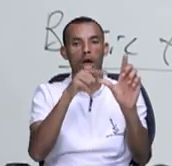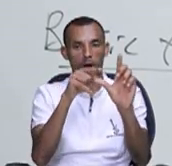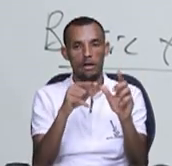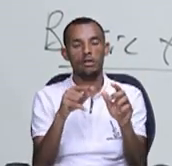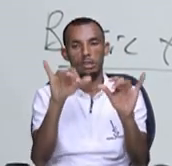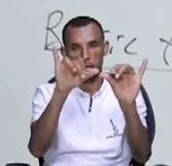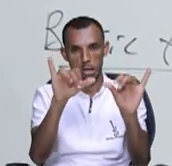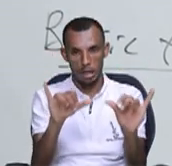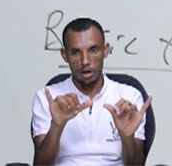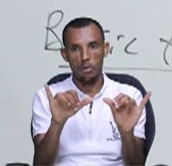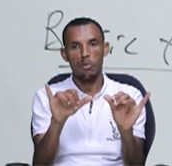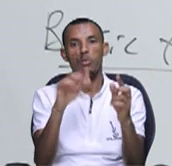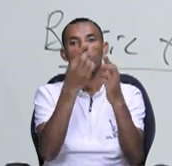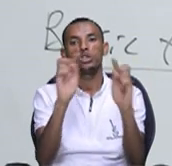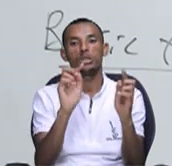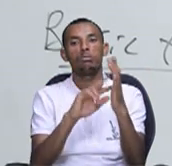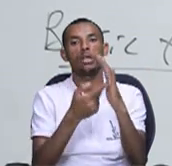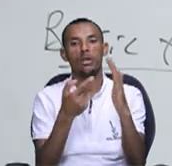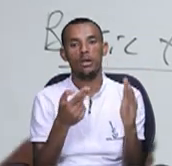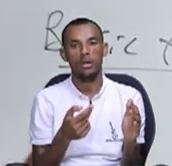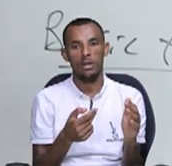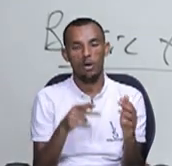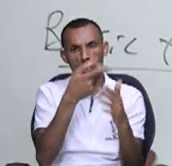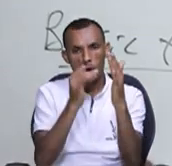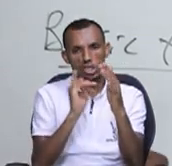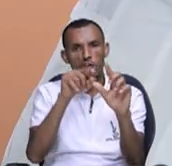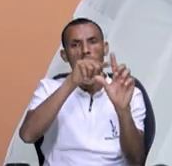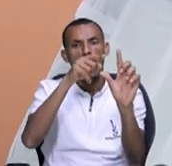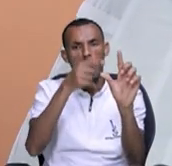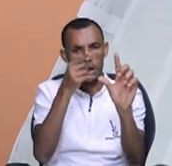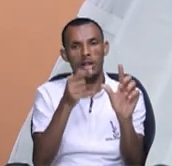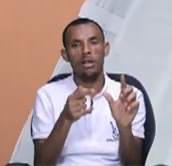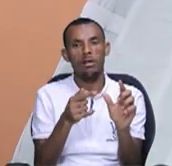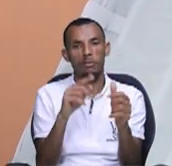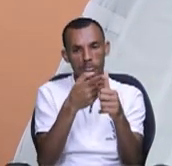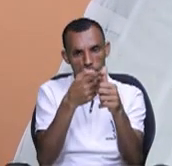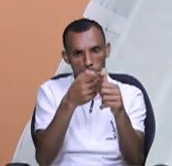position mean? Angle in standard position mean, what is angle? Angle first.